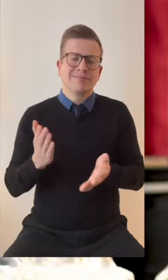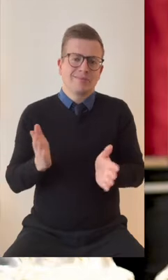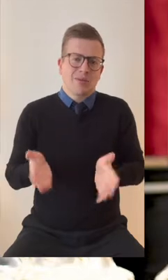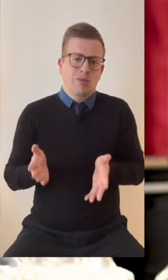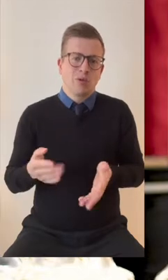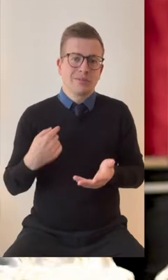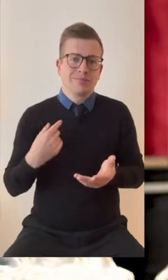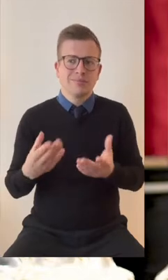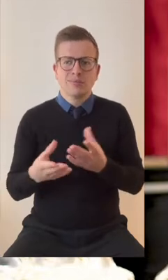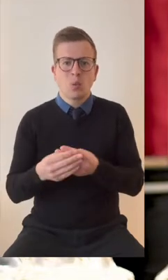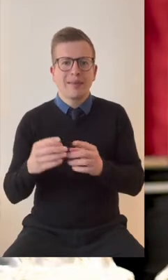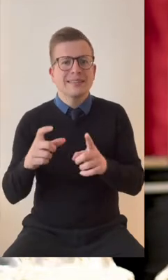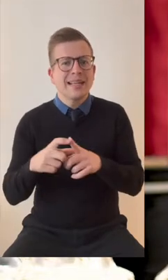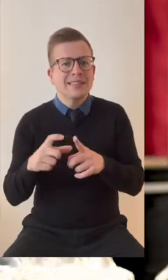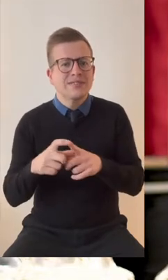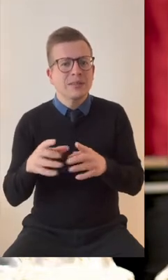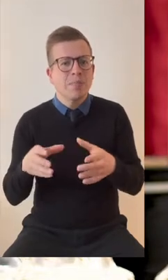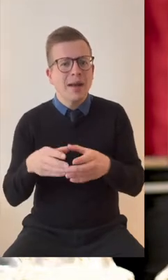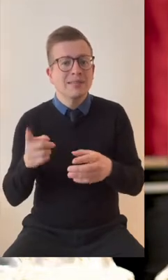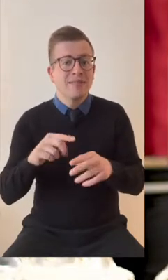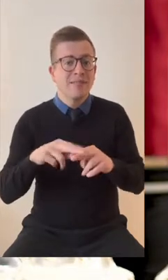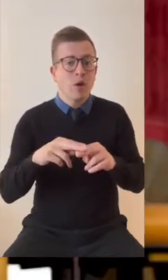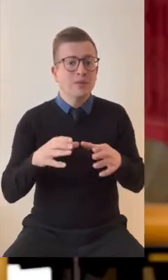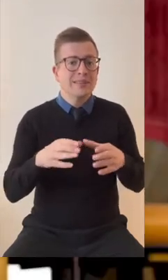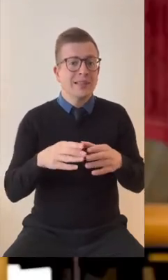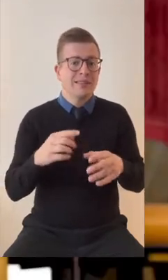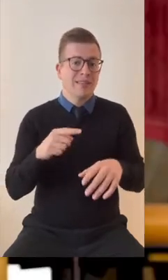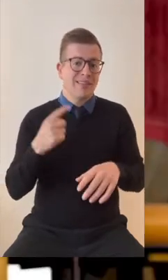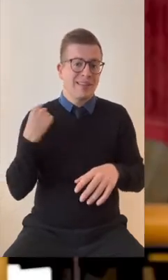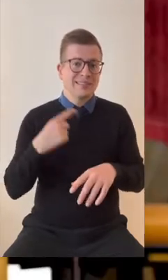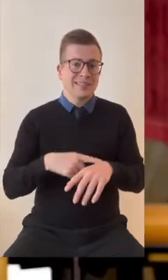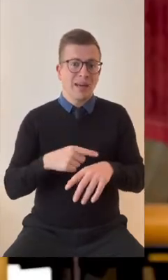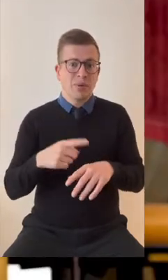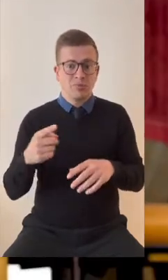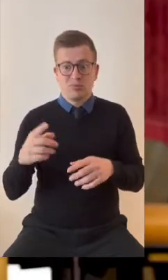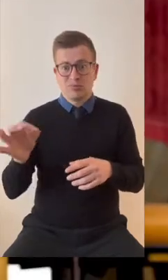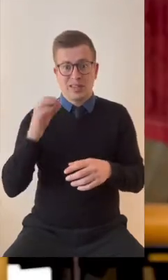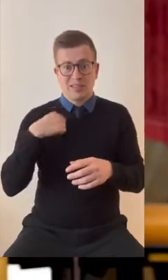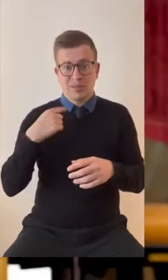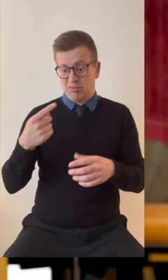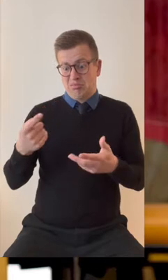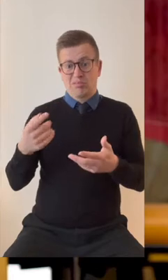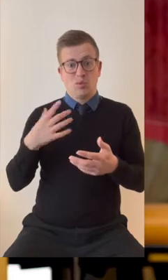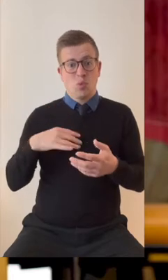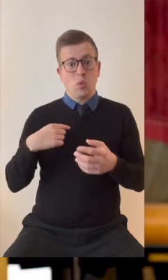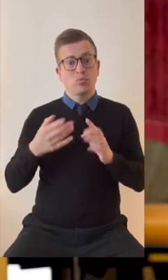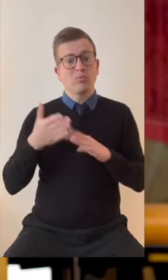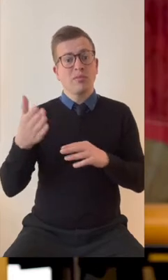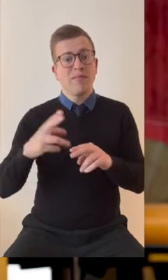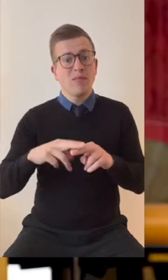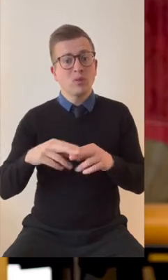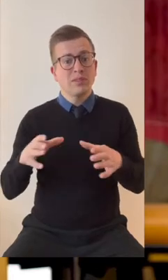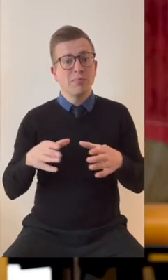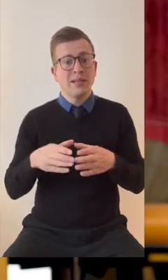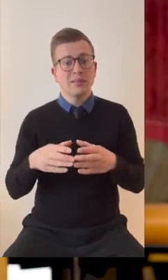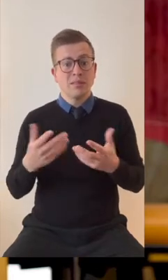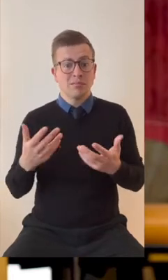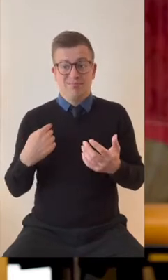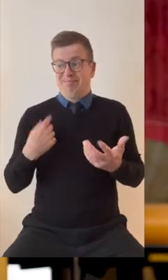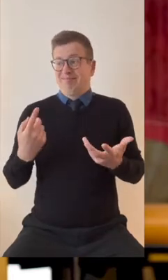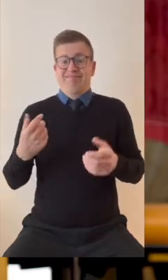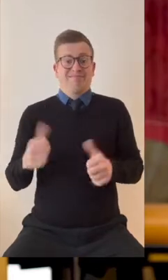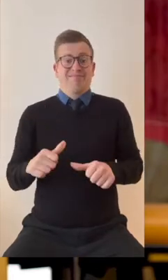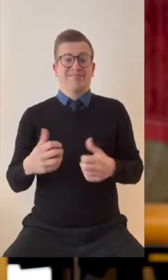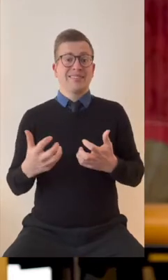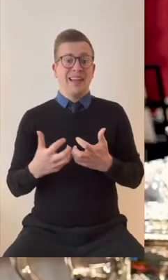was at Desford and Foden's at the time, and he said to me, "Why don't you come and play with Foden's?" And that's how I got to start coming down here and